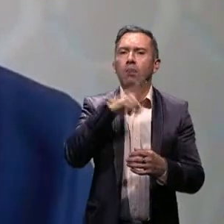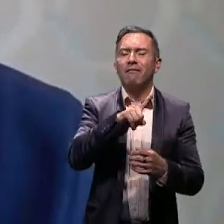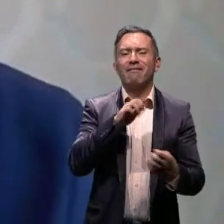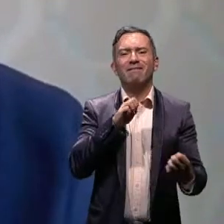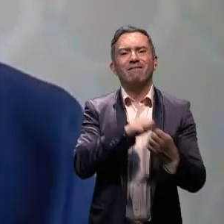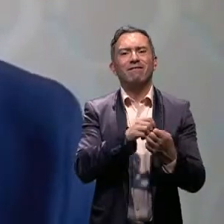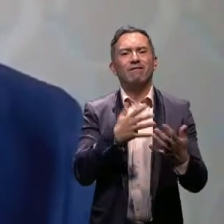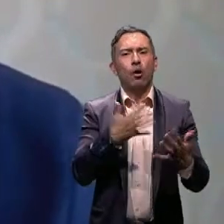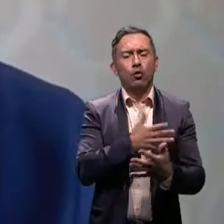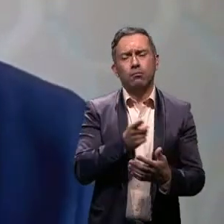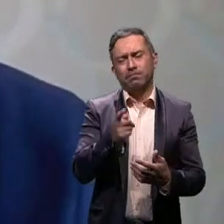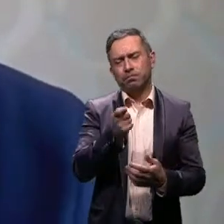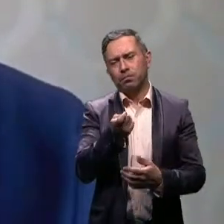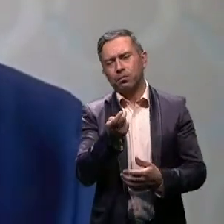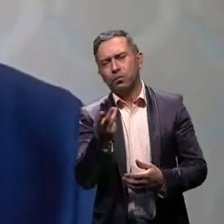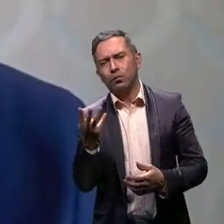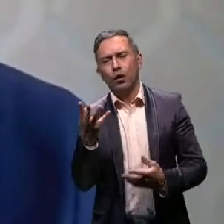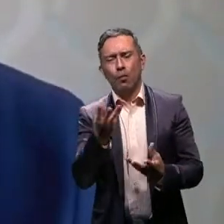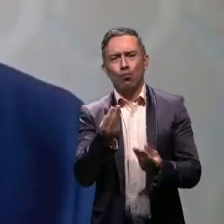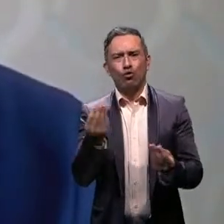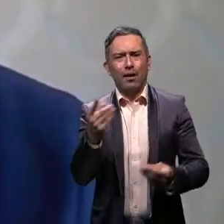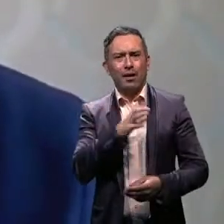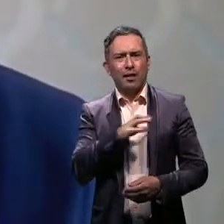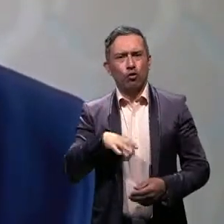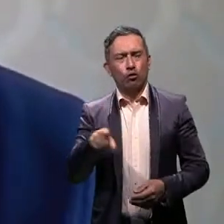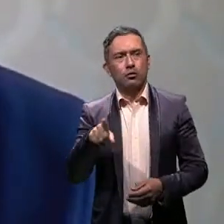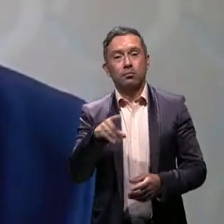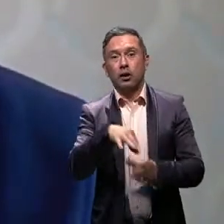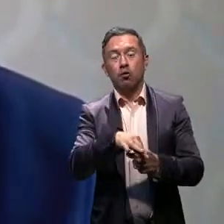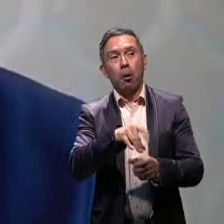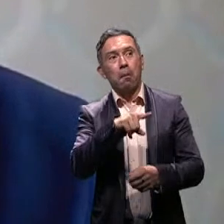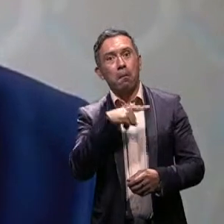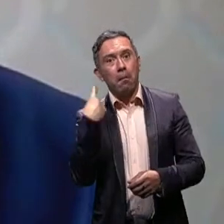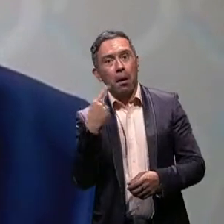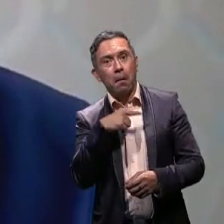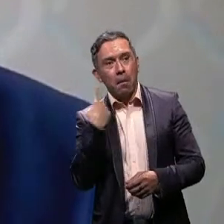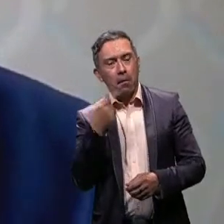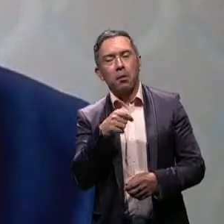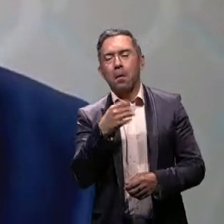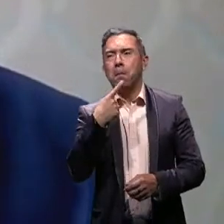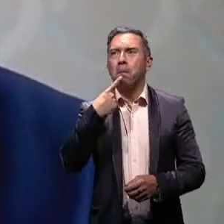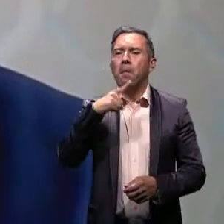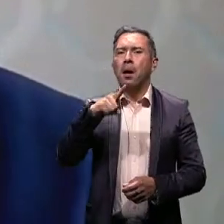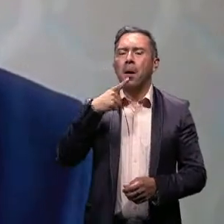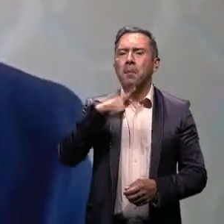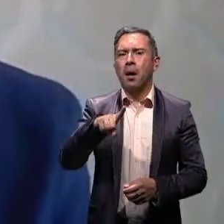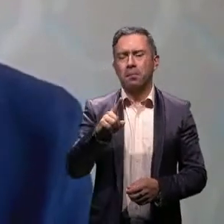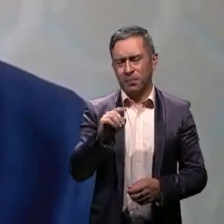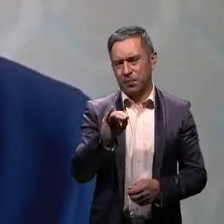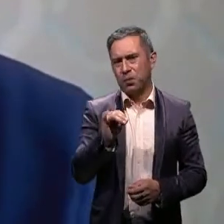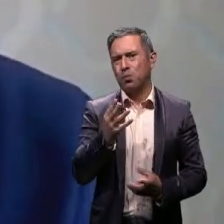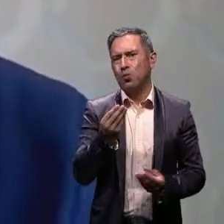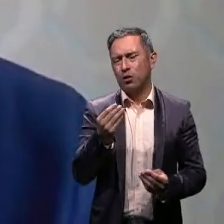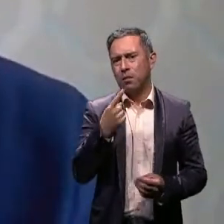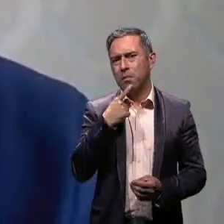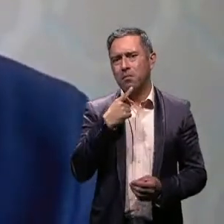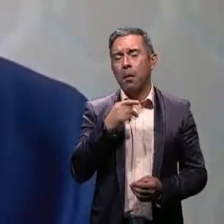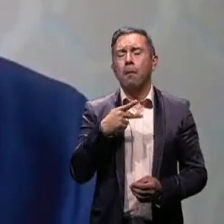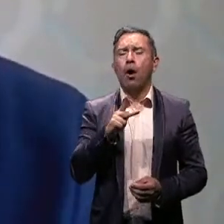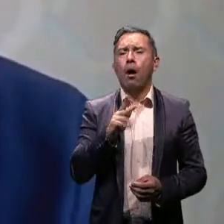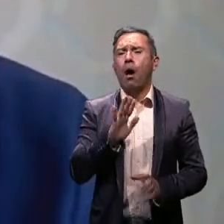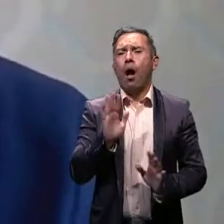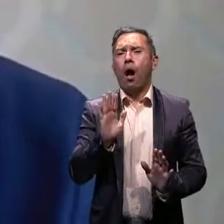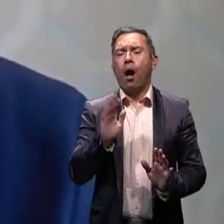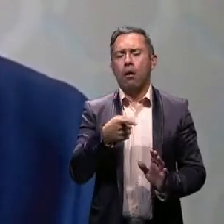that have not disappeared by many of the candidates that were defeated during the elections, but